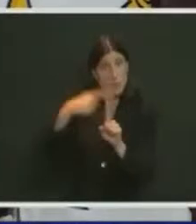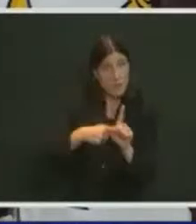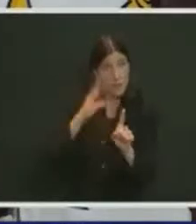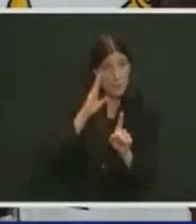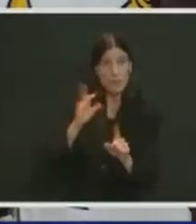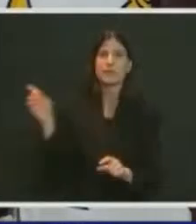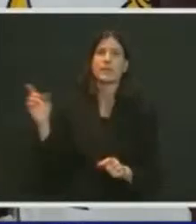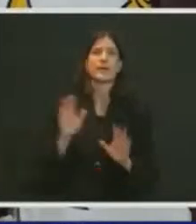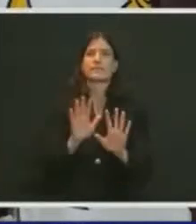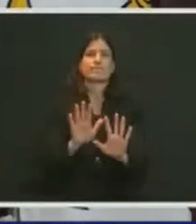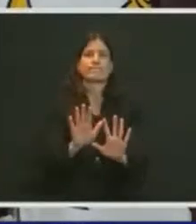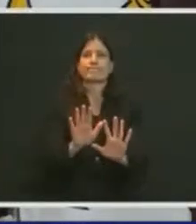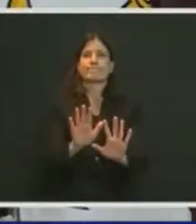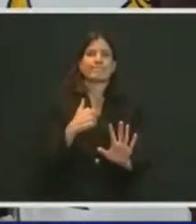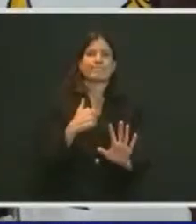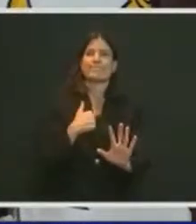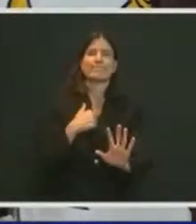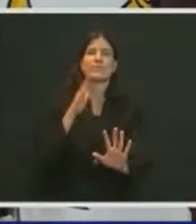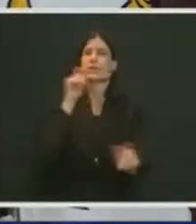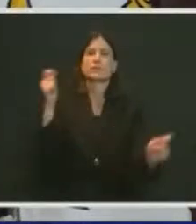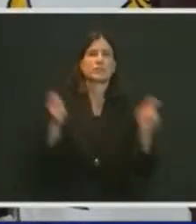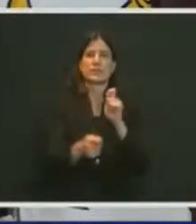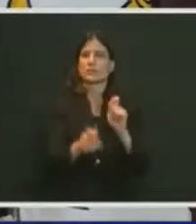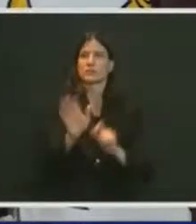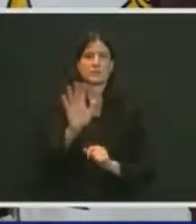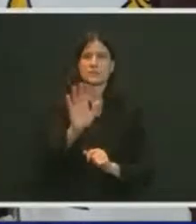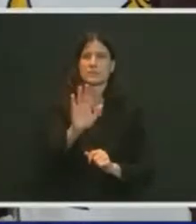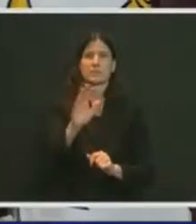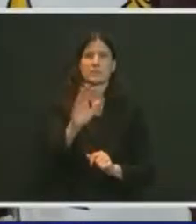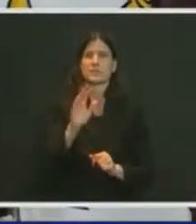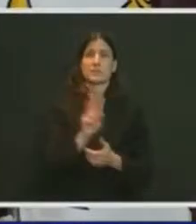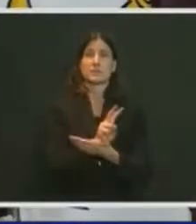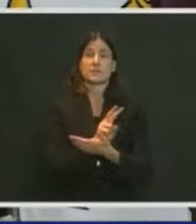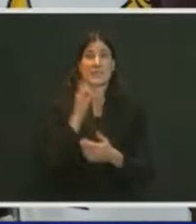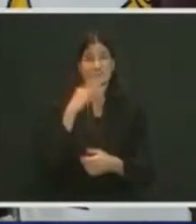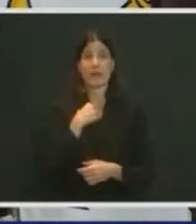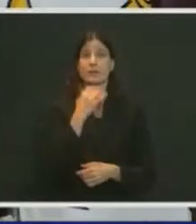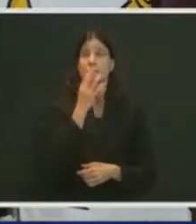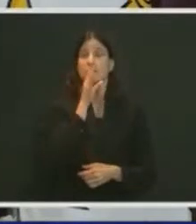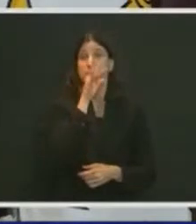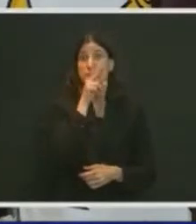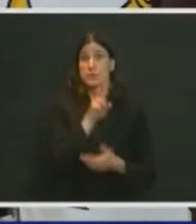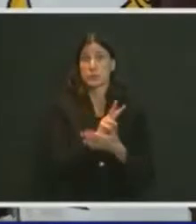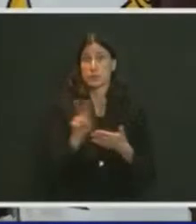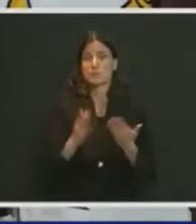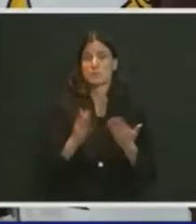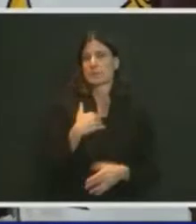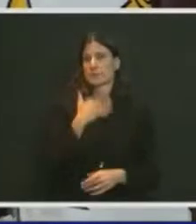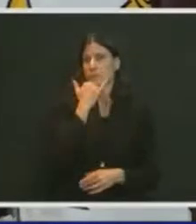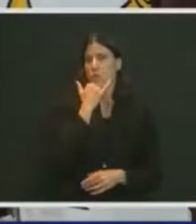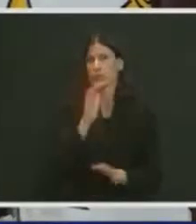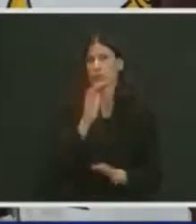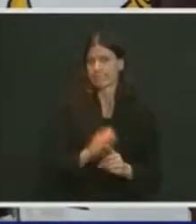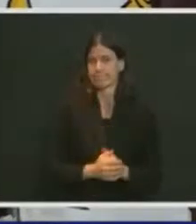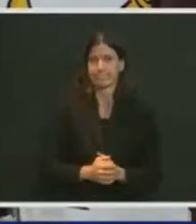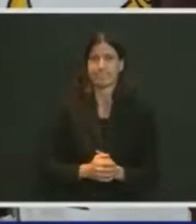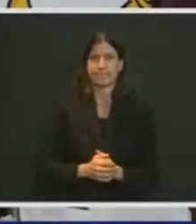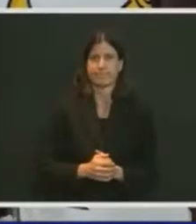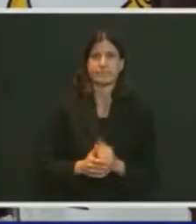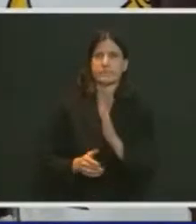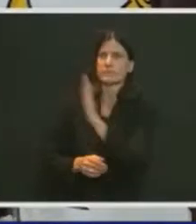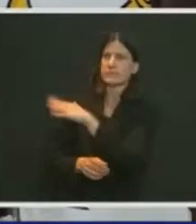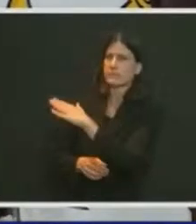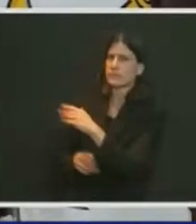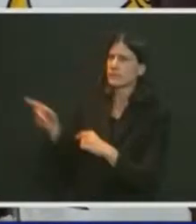mistake if I said that. I apologize. The length of time on some of these measures, already hospitalizations doubling, is there